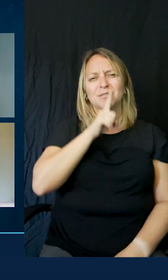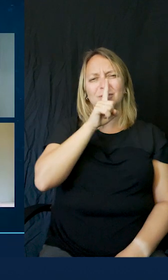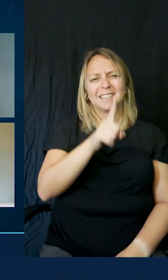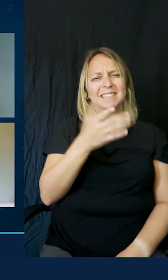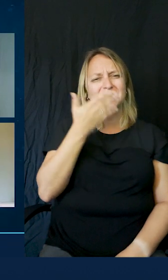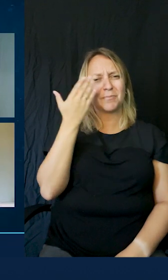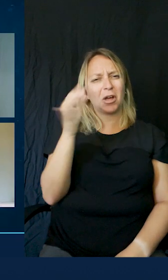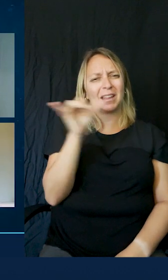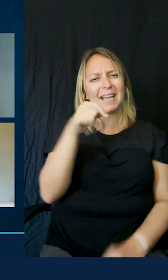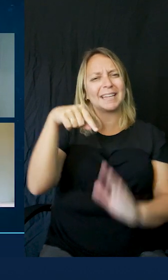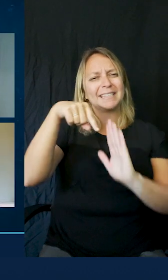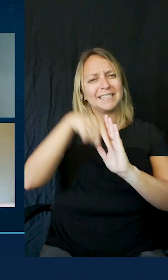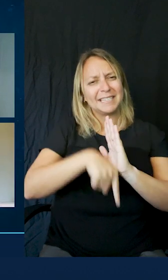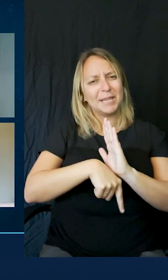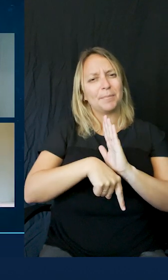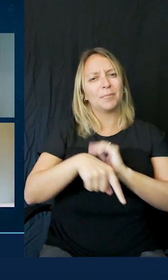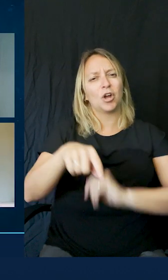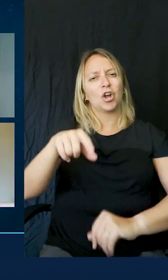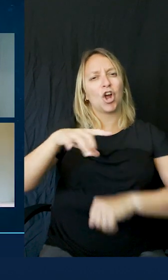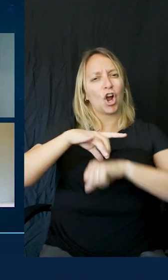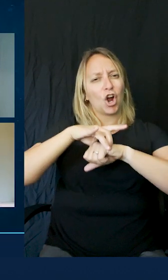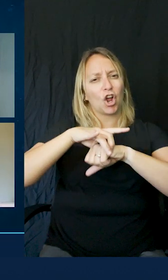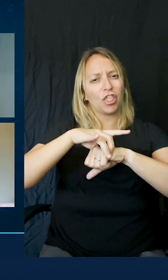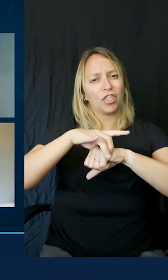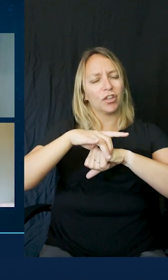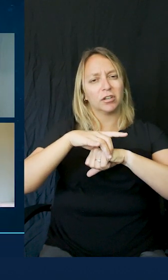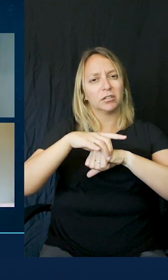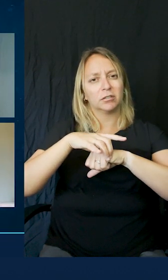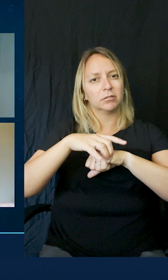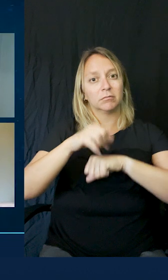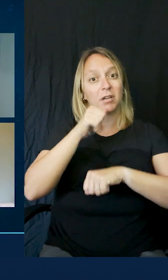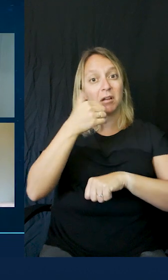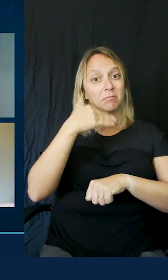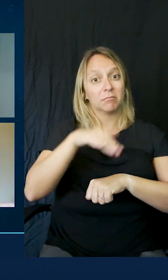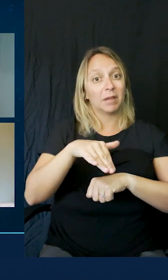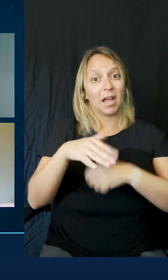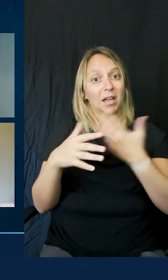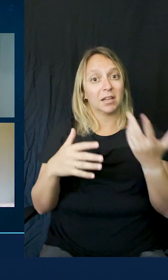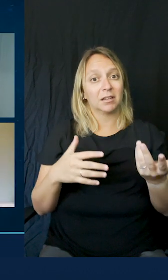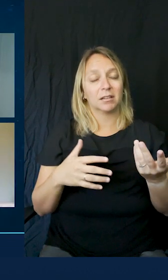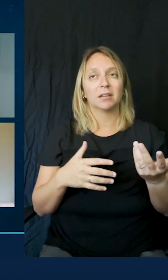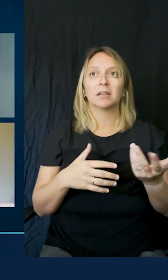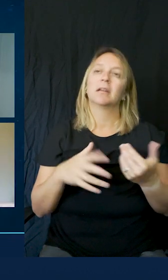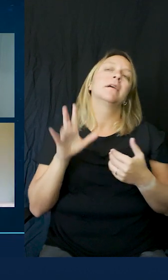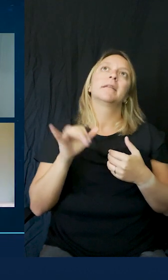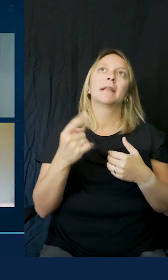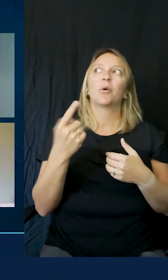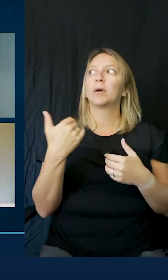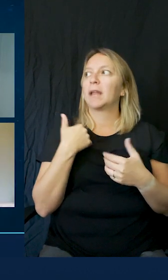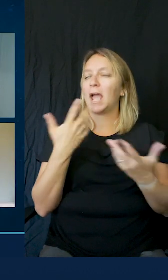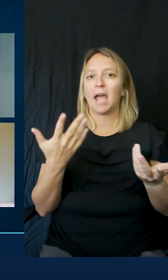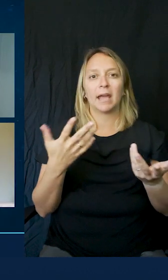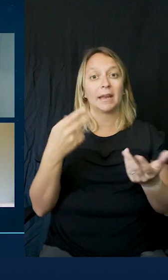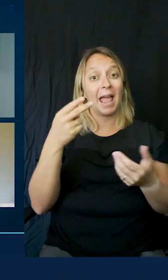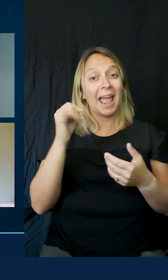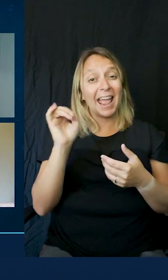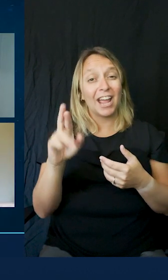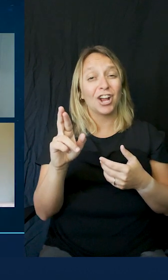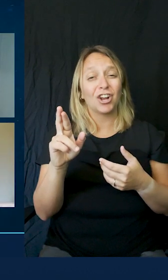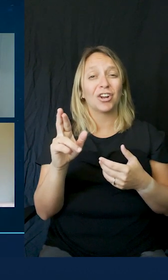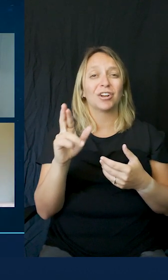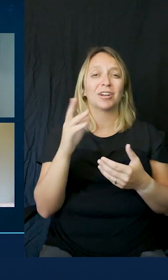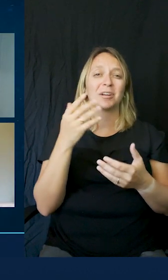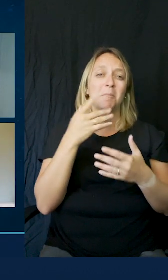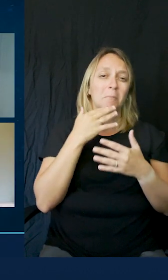earth. Actually, it was not a bad smell. And that one had some fat globs in it. It had some hair, maybe even